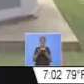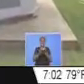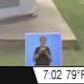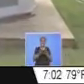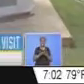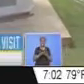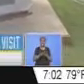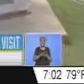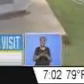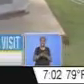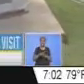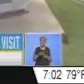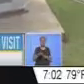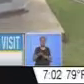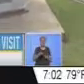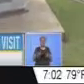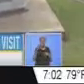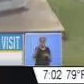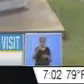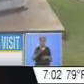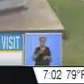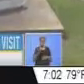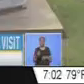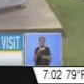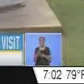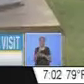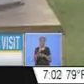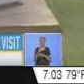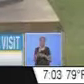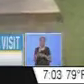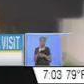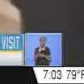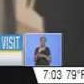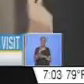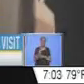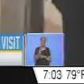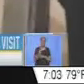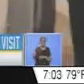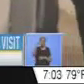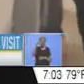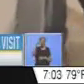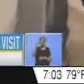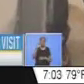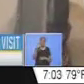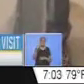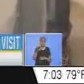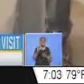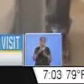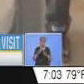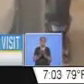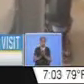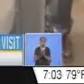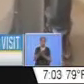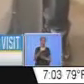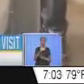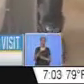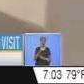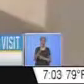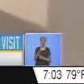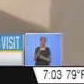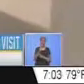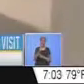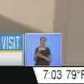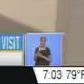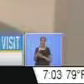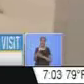the remaining domes. The Prime Minister revealed that the first shipment of 40 domes is scheduled to arrive in mid-November and will be